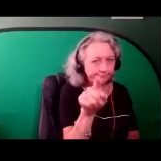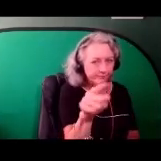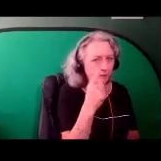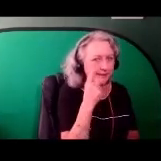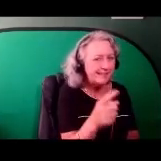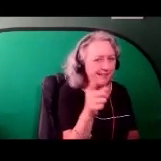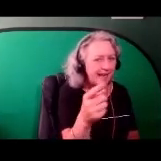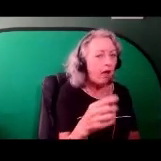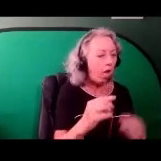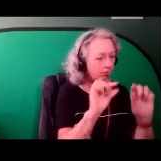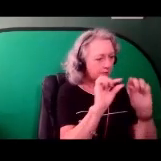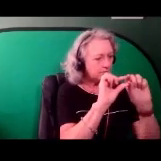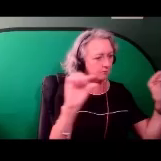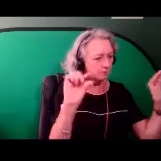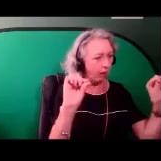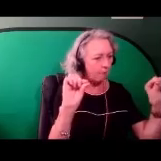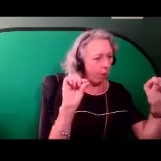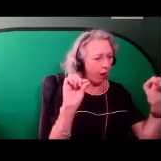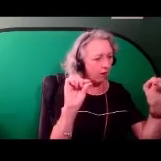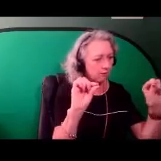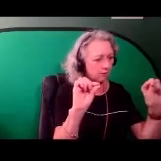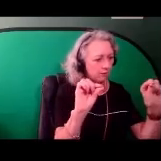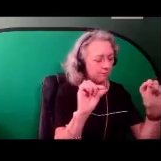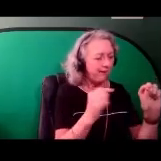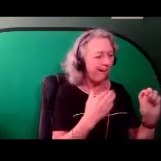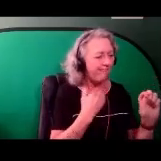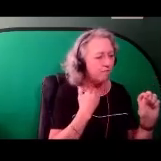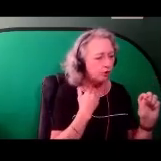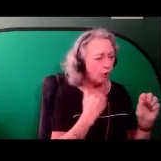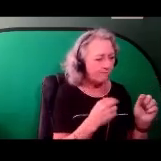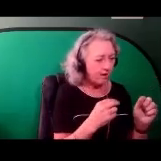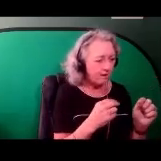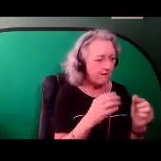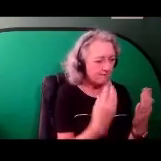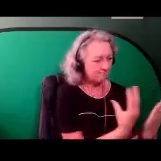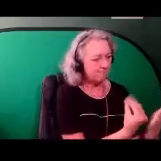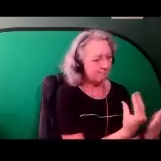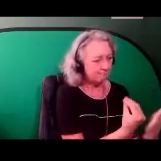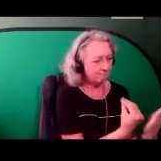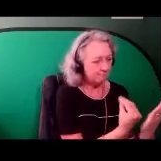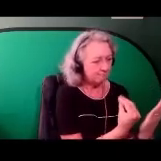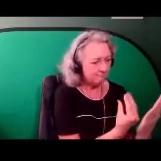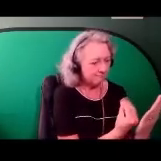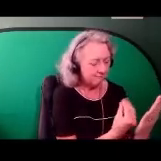Accessibility, you'll see the top icon is VoiceOver.